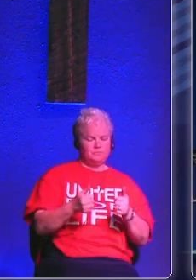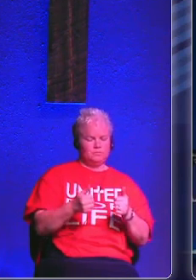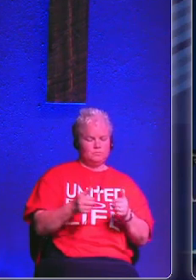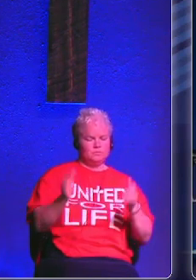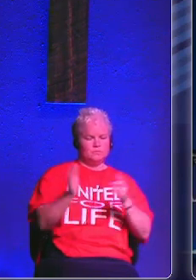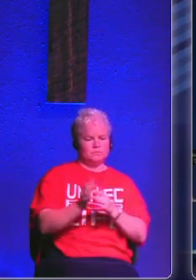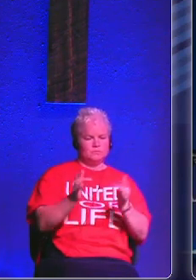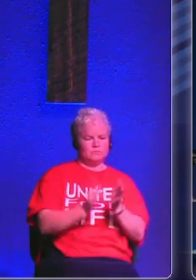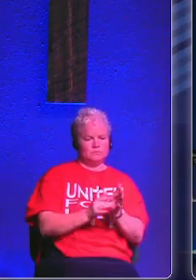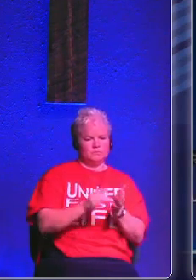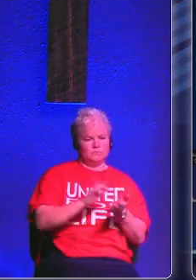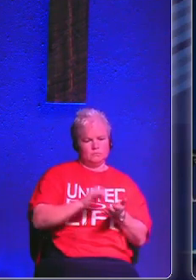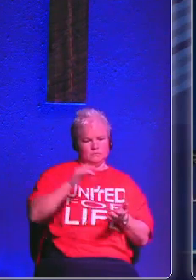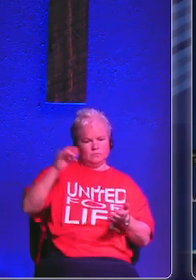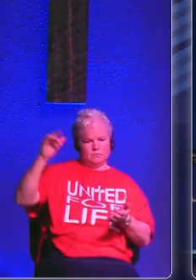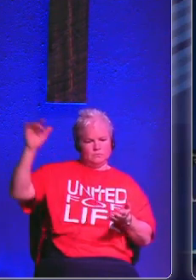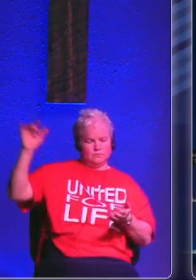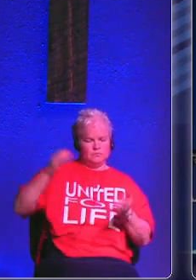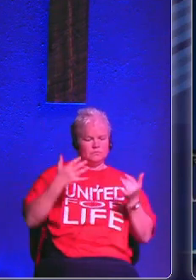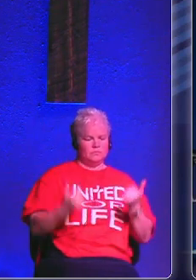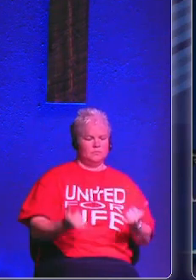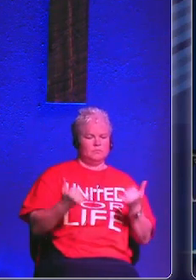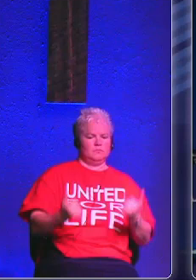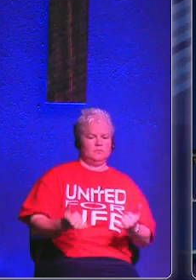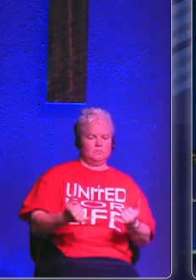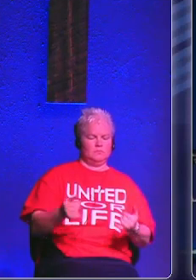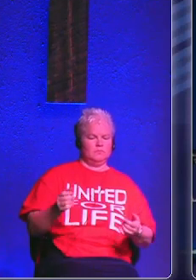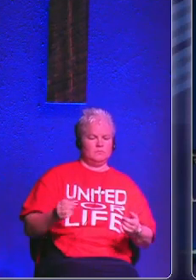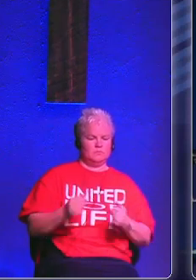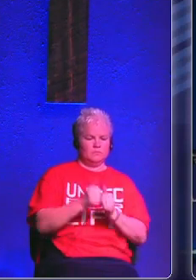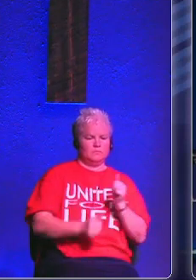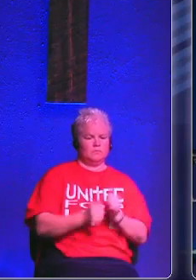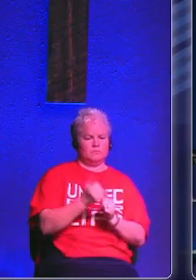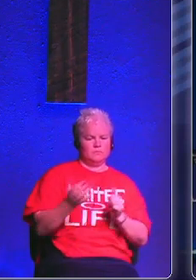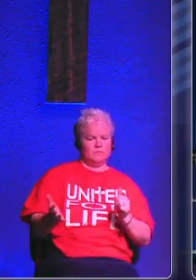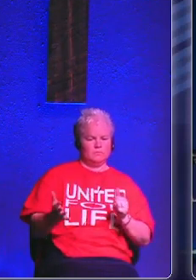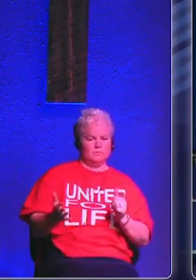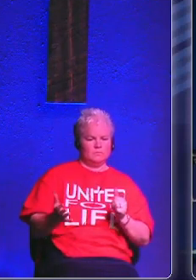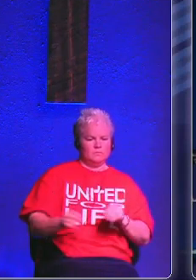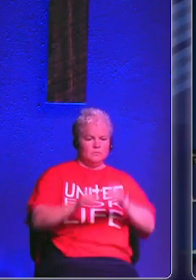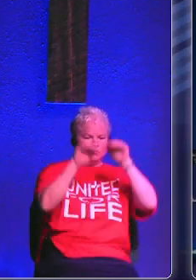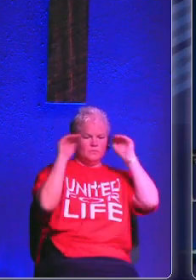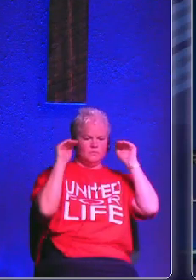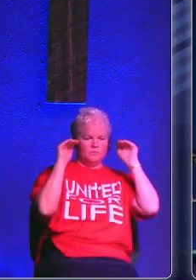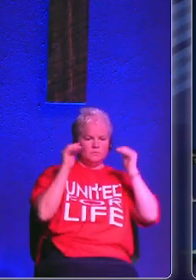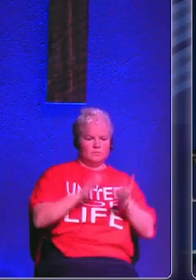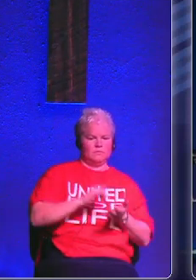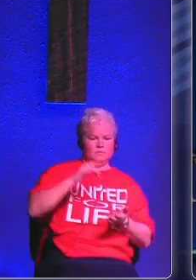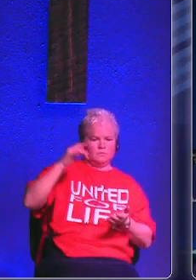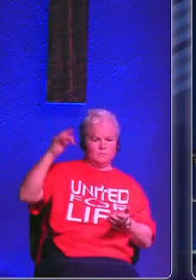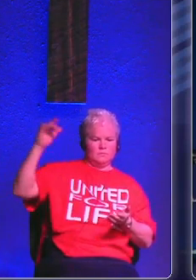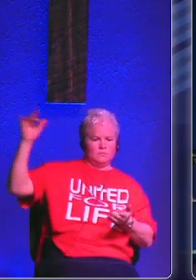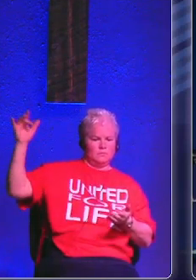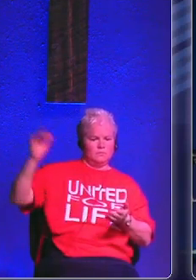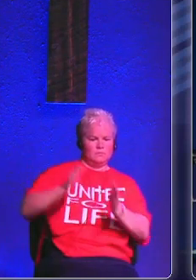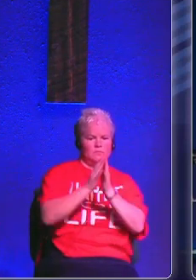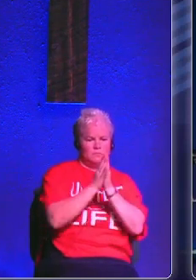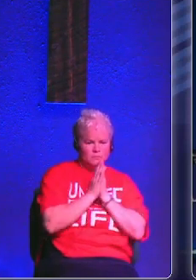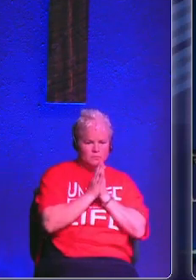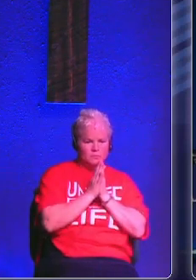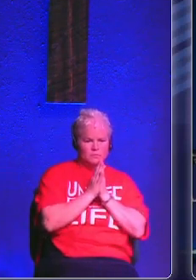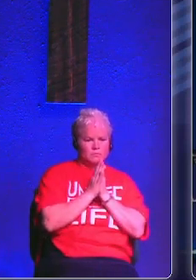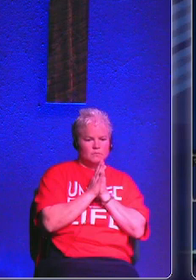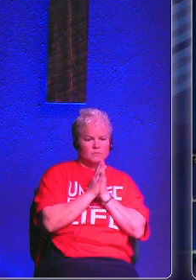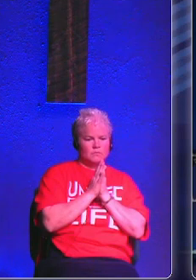So Jesus, be glorified once again today. And everything that I speak from this pulpit today, be glorified. I ask you